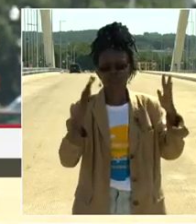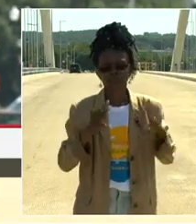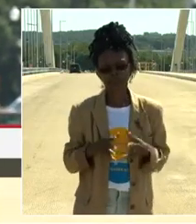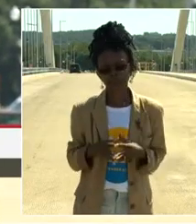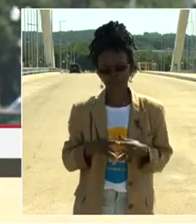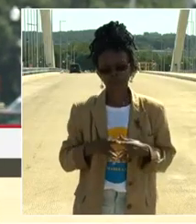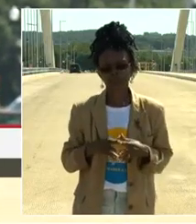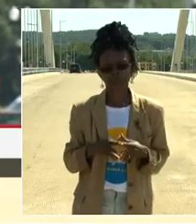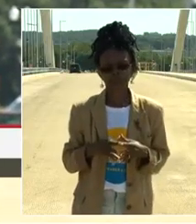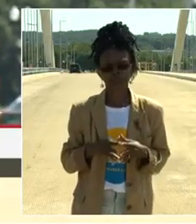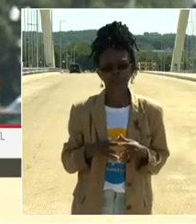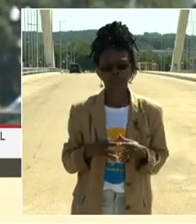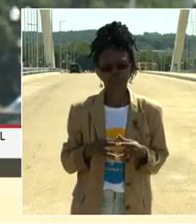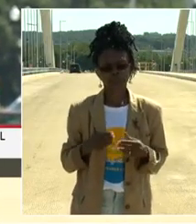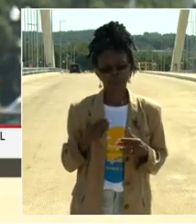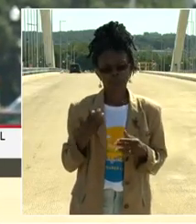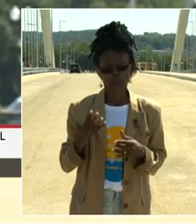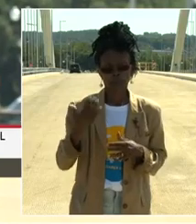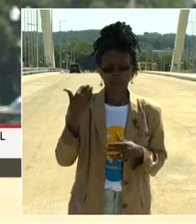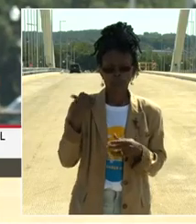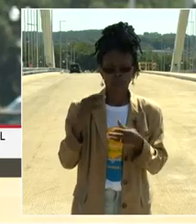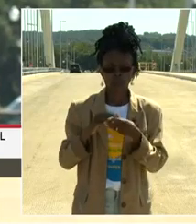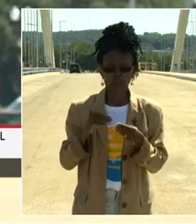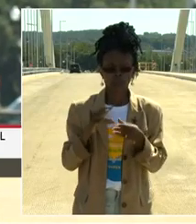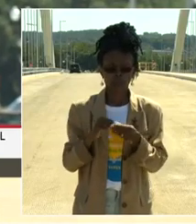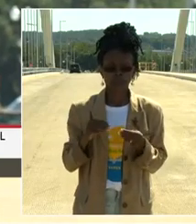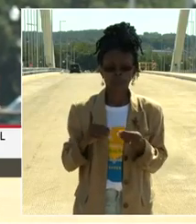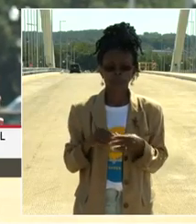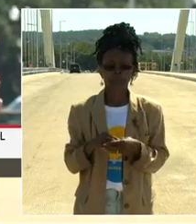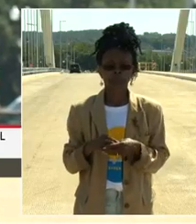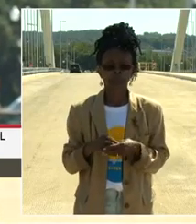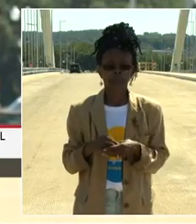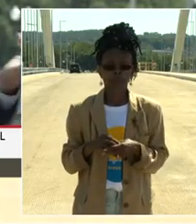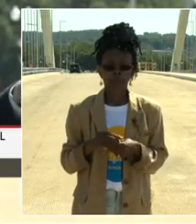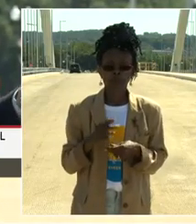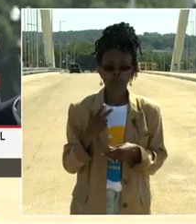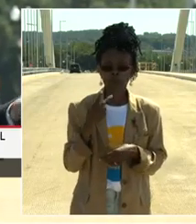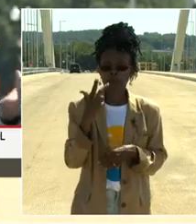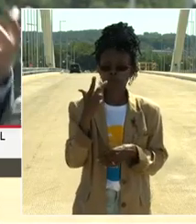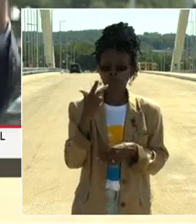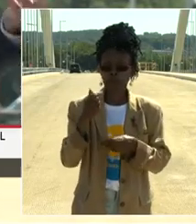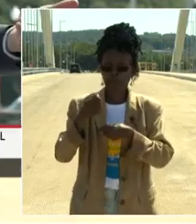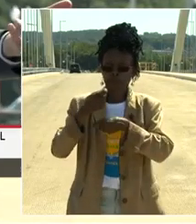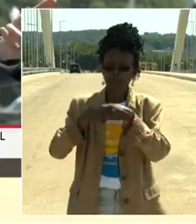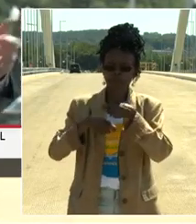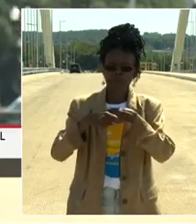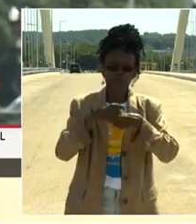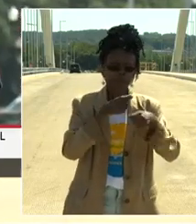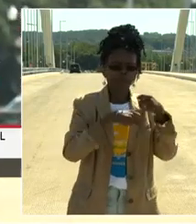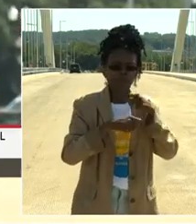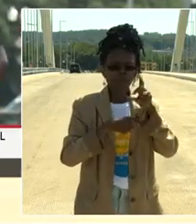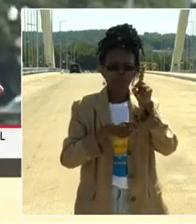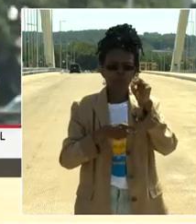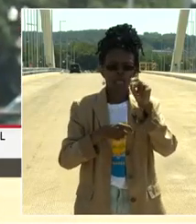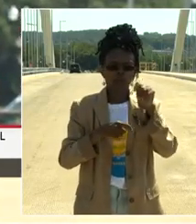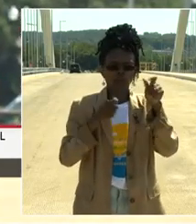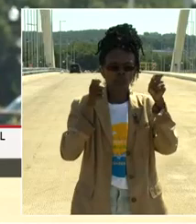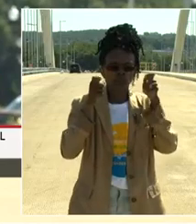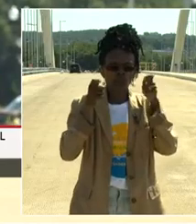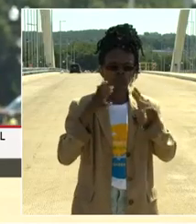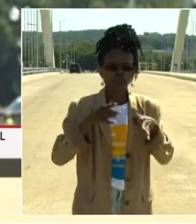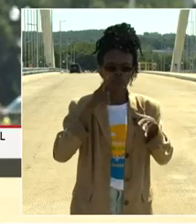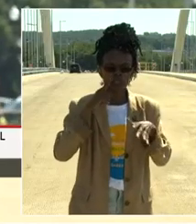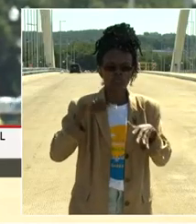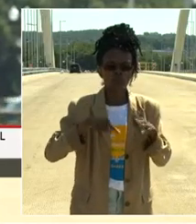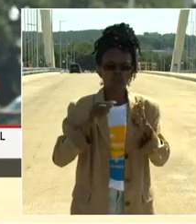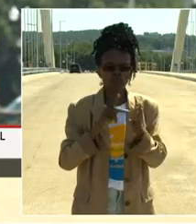You heard earlier that this has spanned, I think, at least 3 DDOT directors, maybe more, I'm not sure. And we have Jeff Rudy in here and Everett Lye here, but